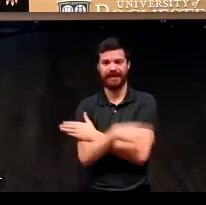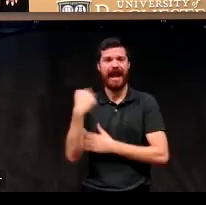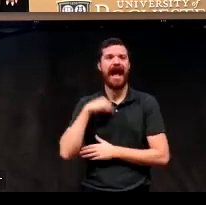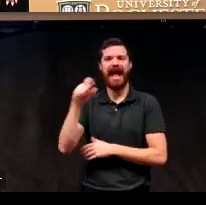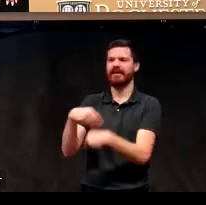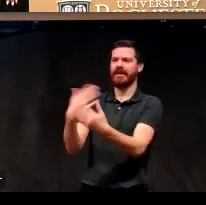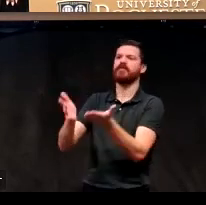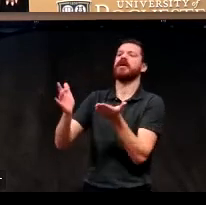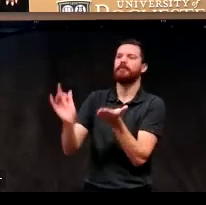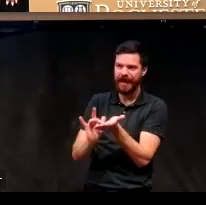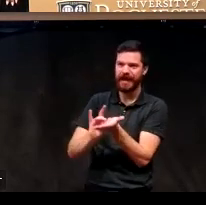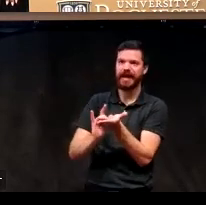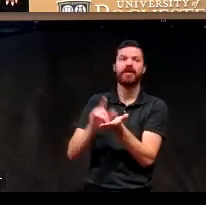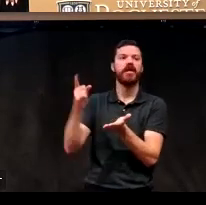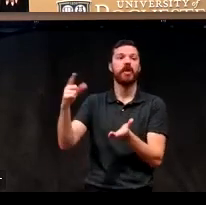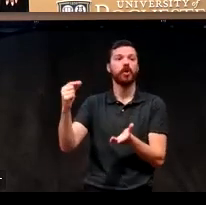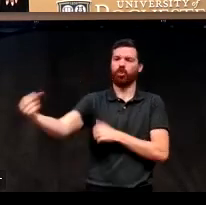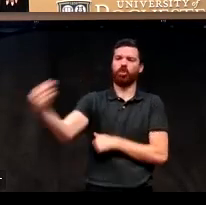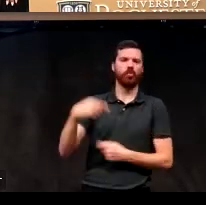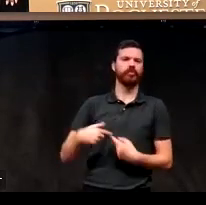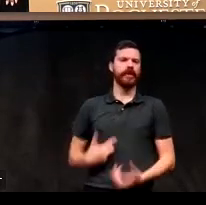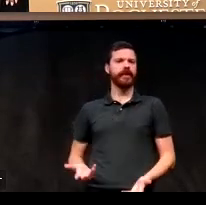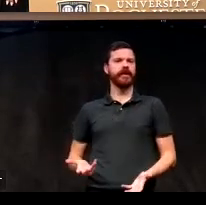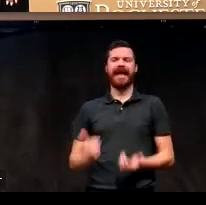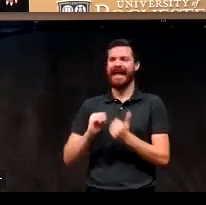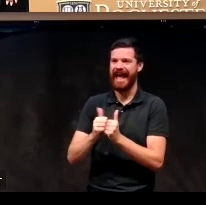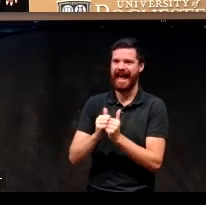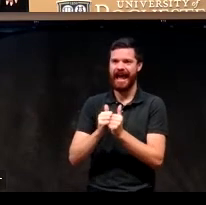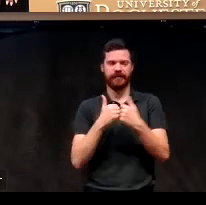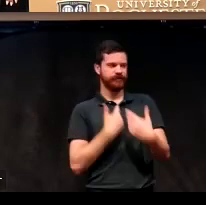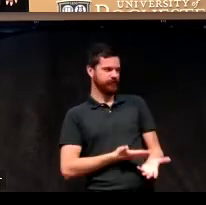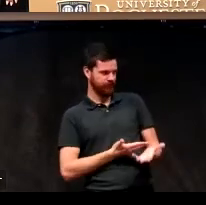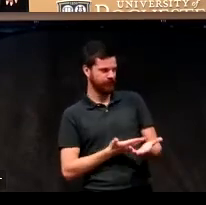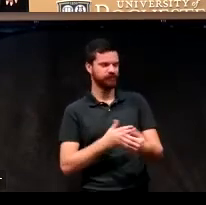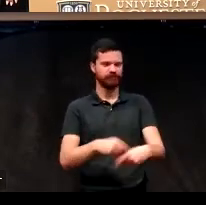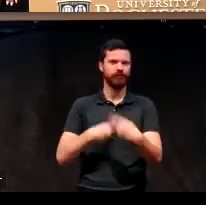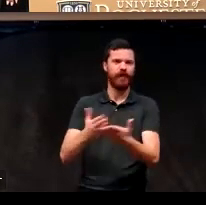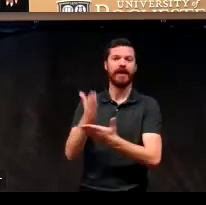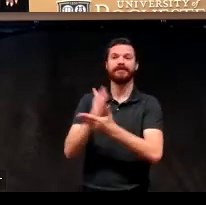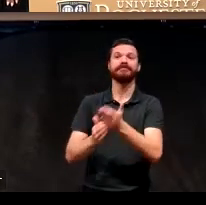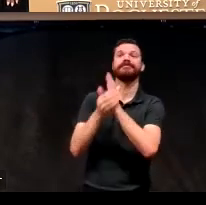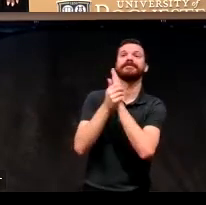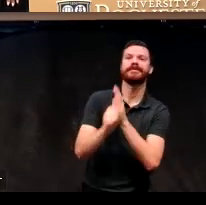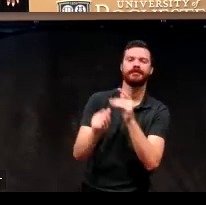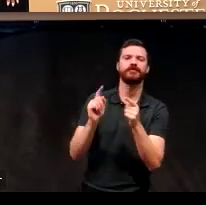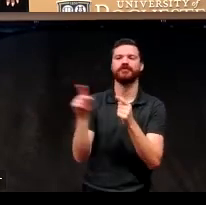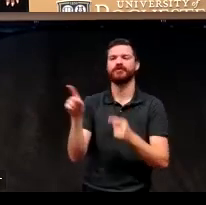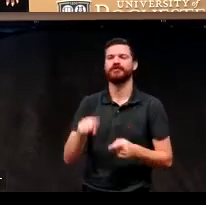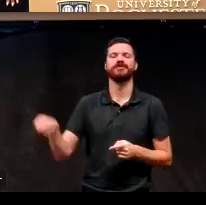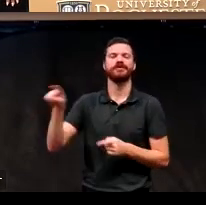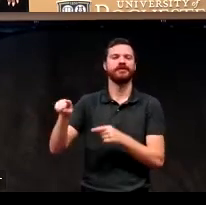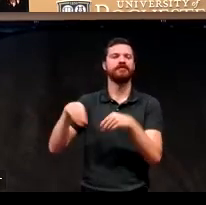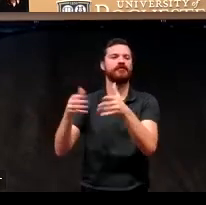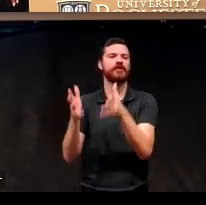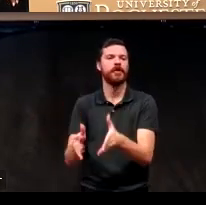them the medications that they're throwing back at me in my face. So how do you provide some of these skills to those folks who are